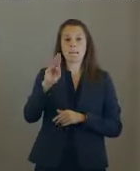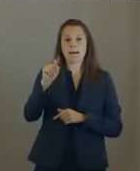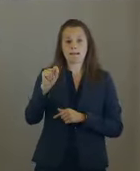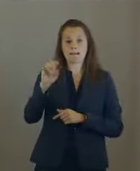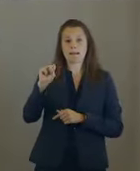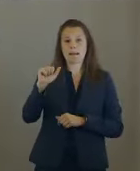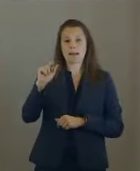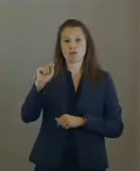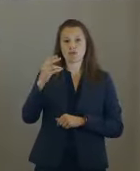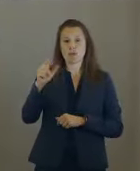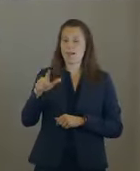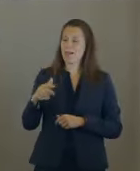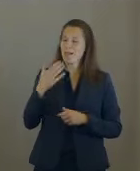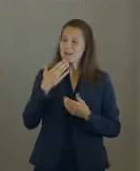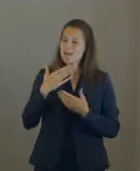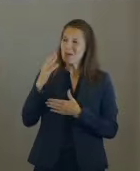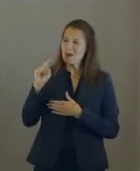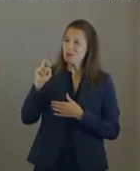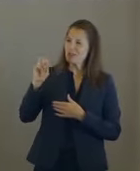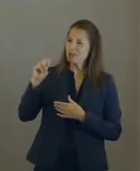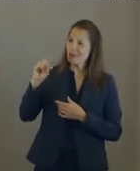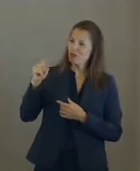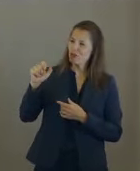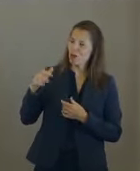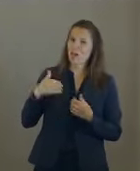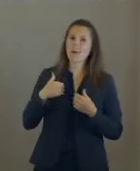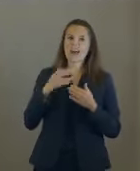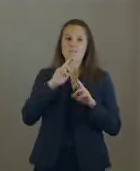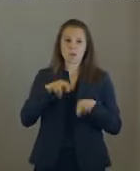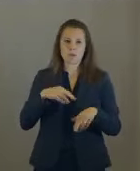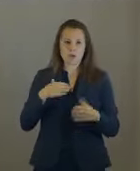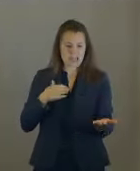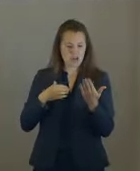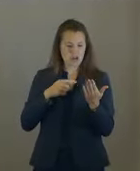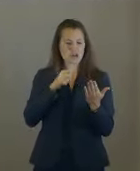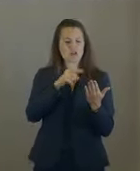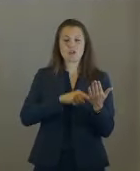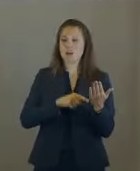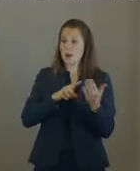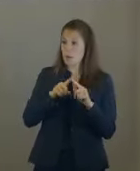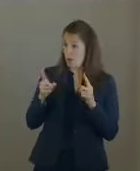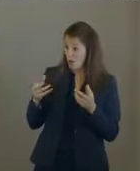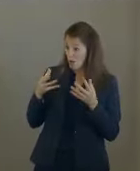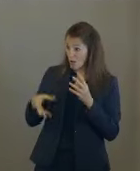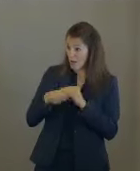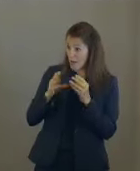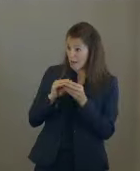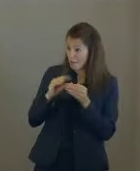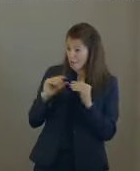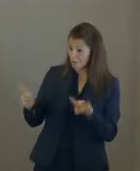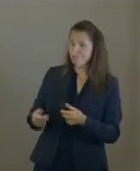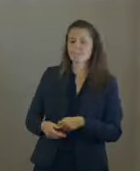Satchel. Good morning, Mr. Satchel. We've got your report in our binders, but if there's something to add, please take it